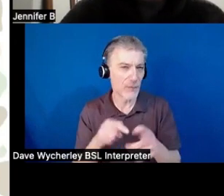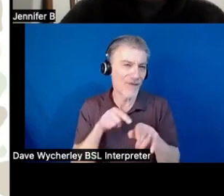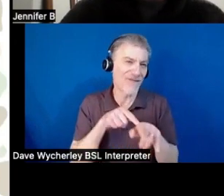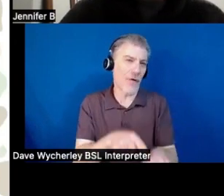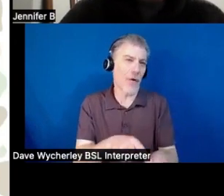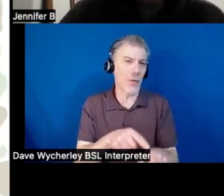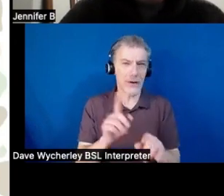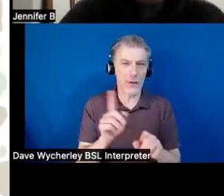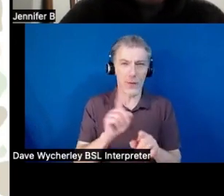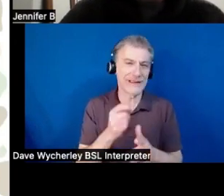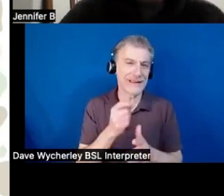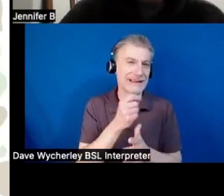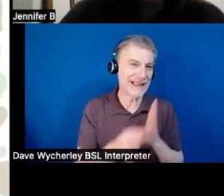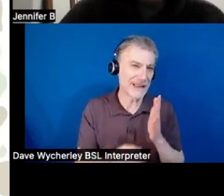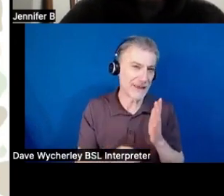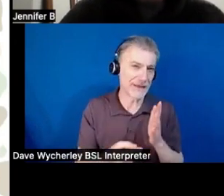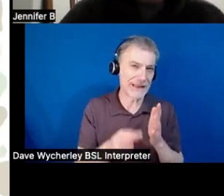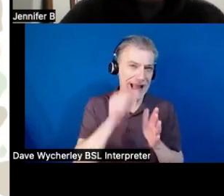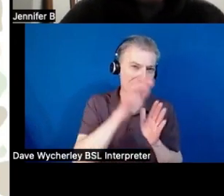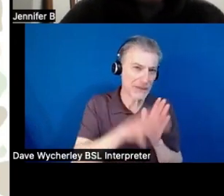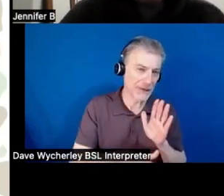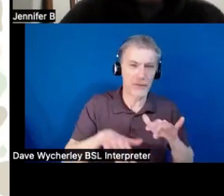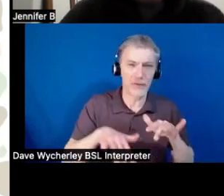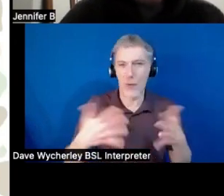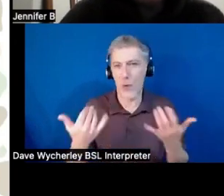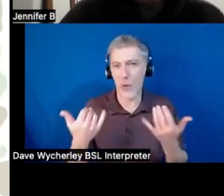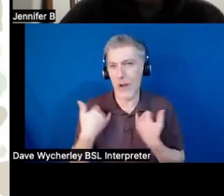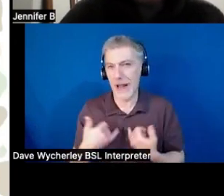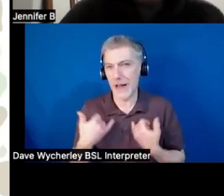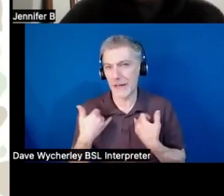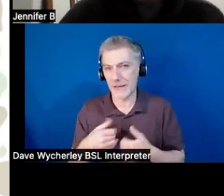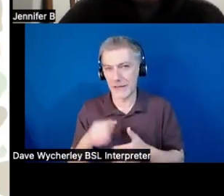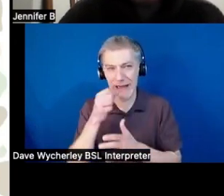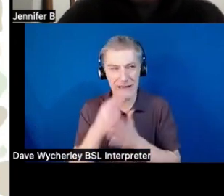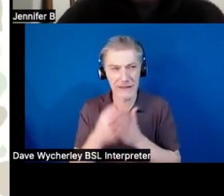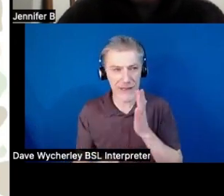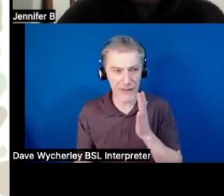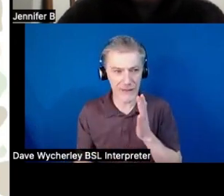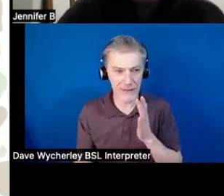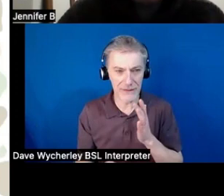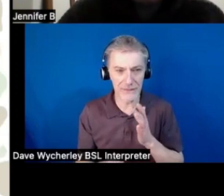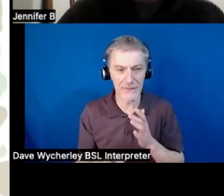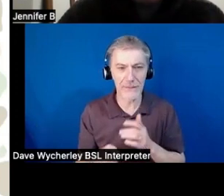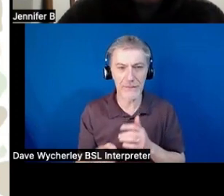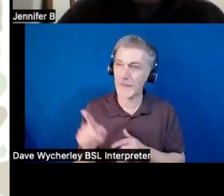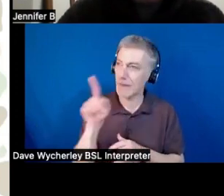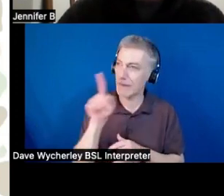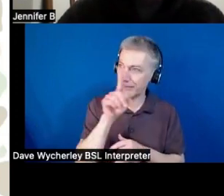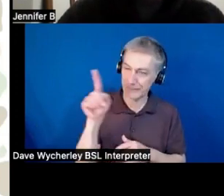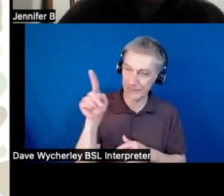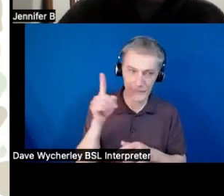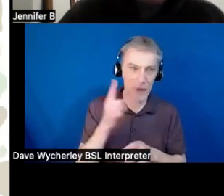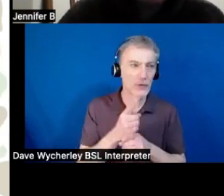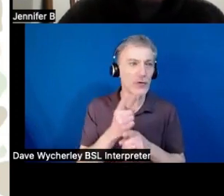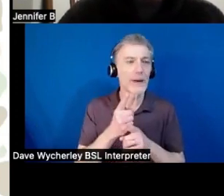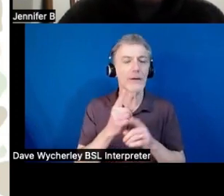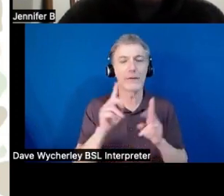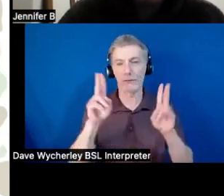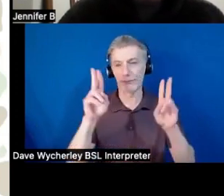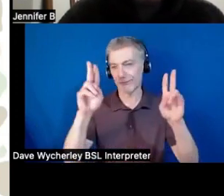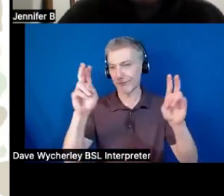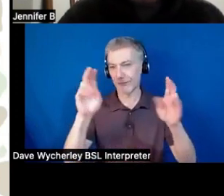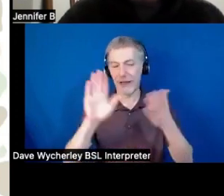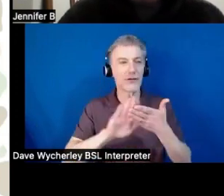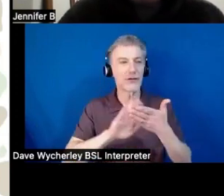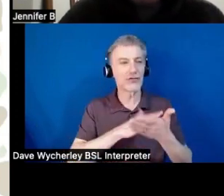And one example here that is hyperlinked on the slides is called Translating Chronic Pain,